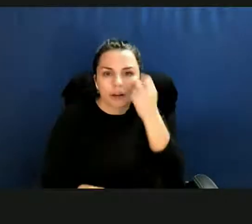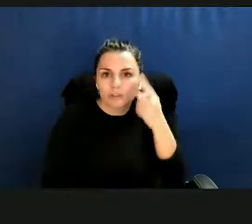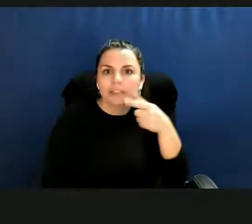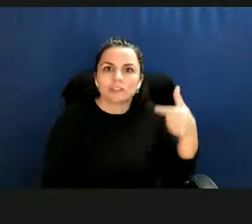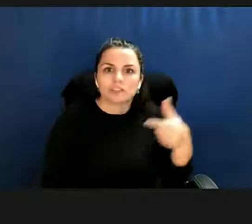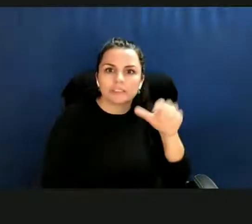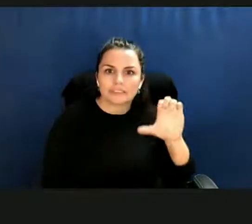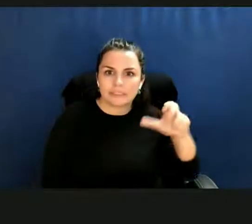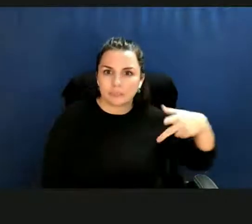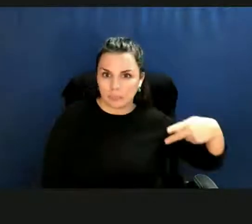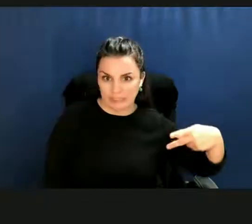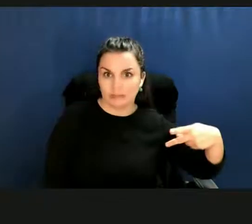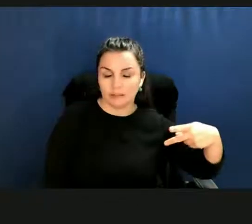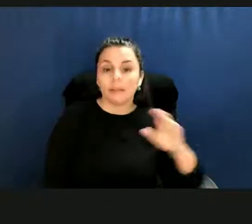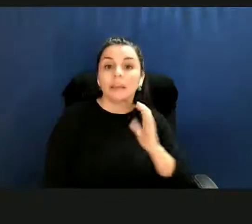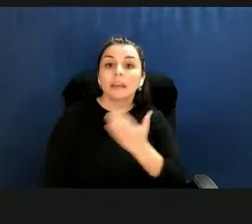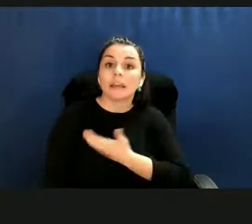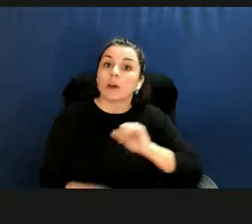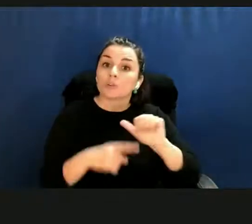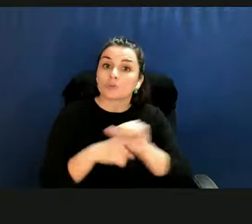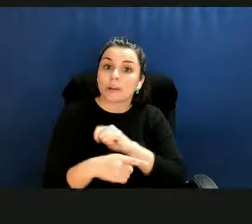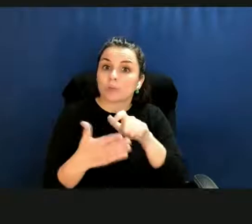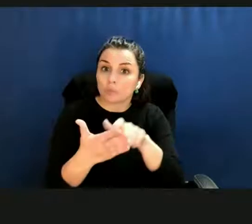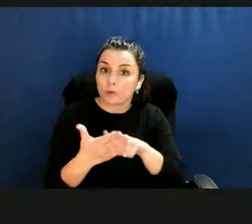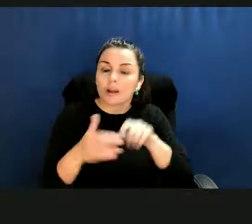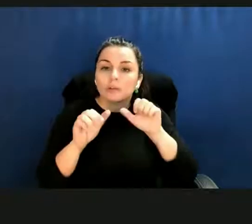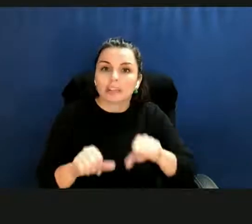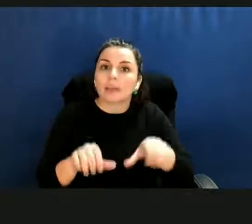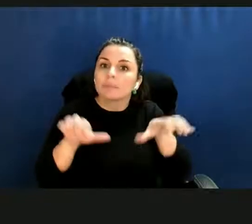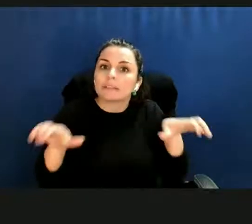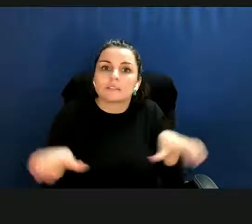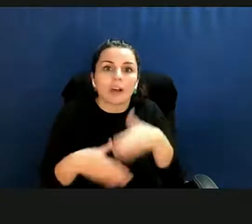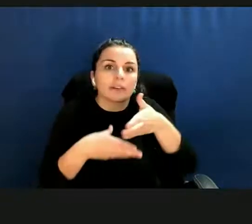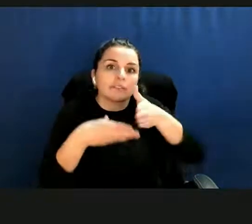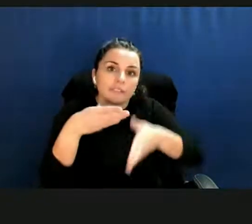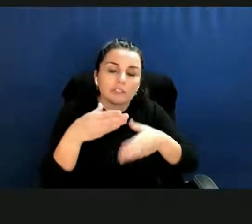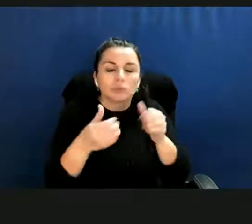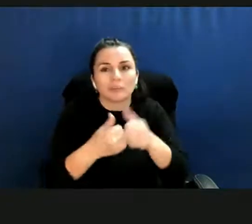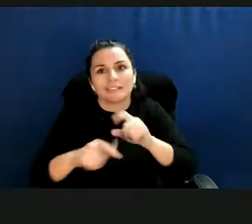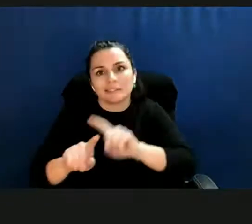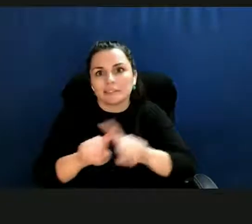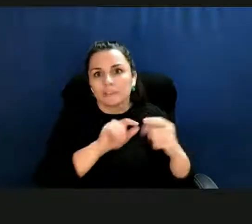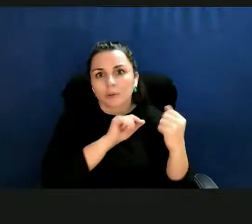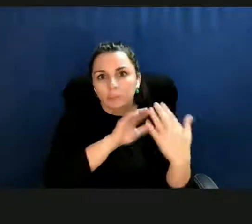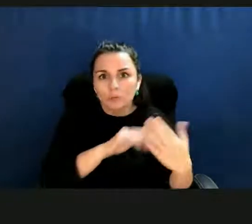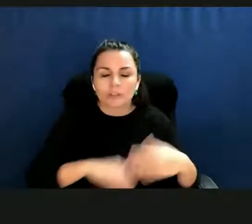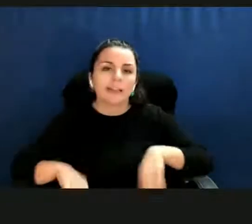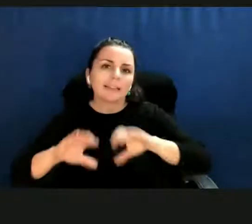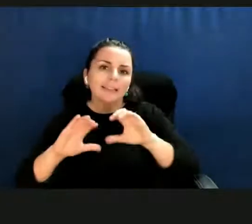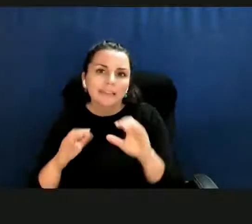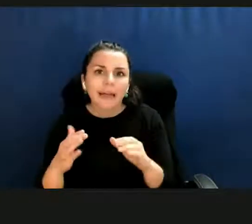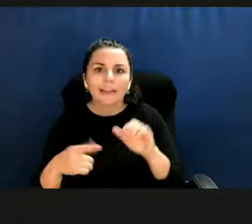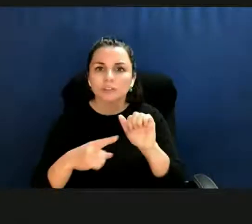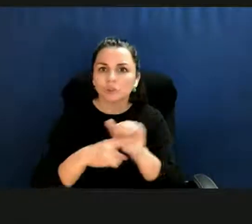GCP training requirement can be achieved through any number of things. It can be class, it can be a training program or a